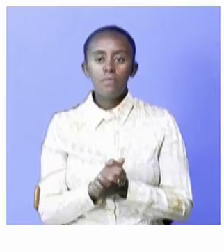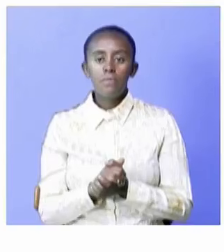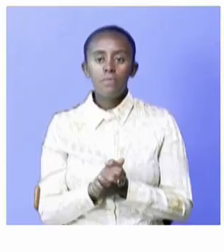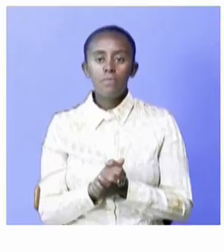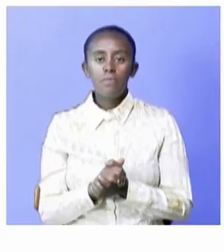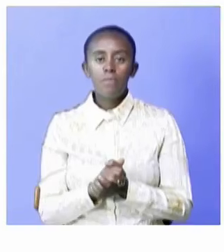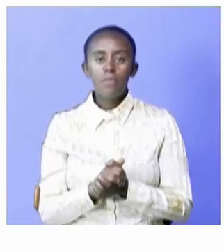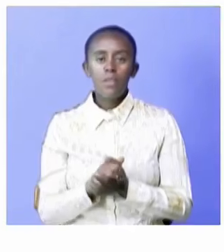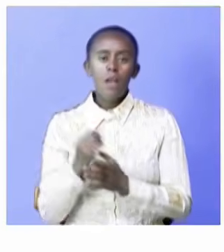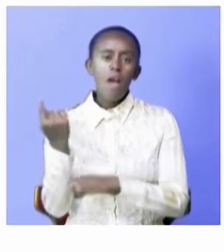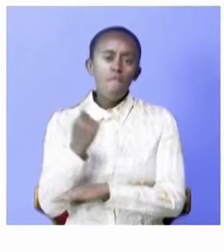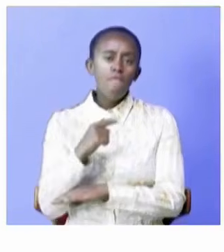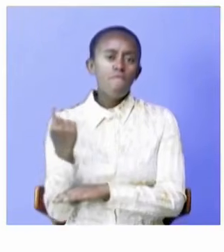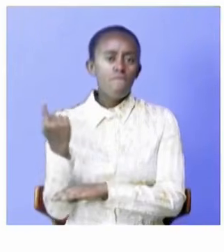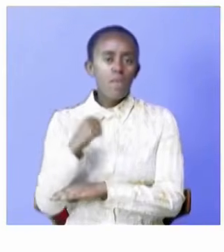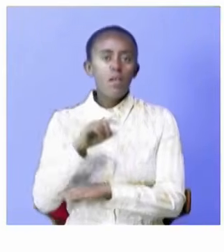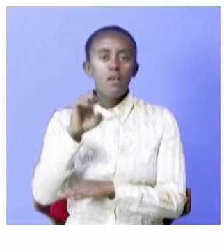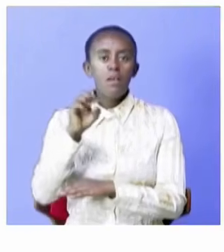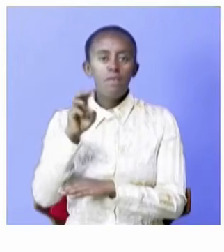every